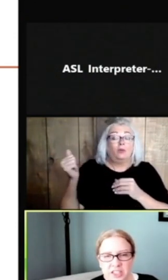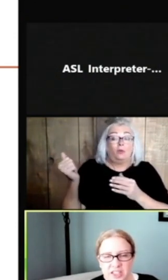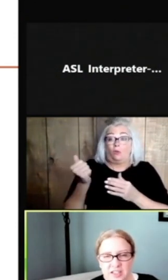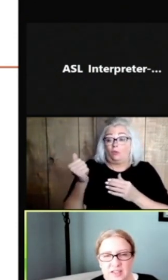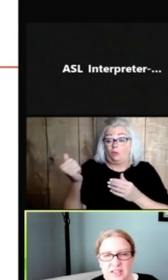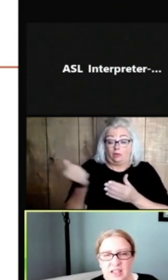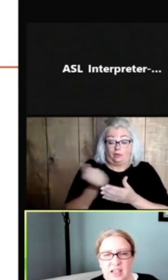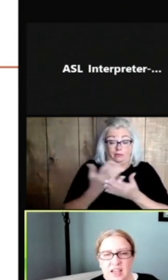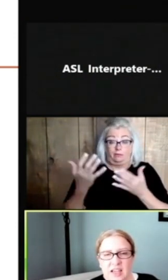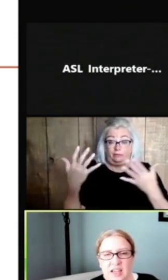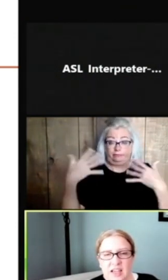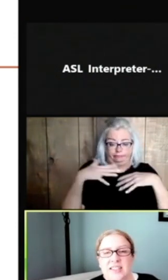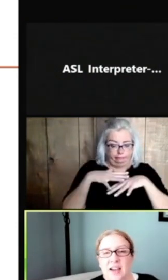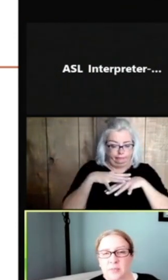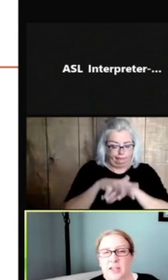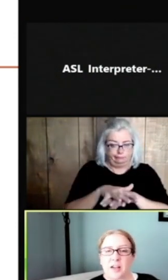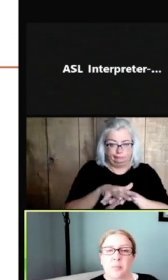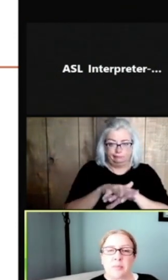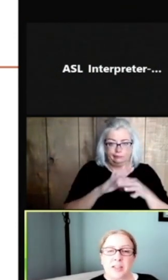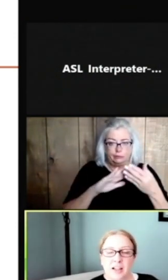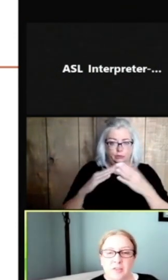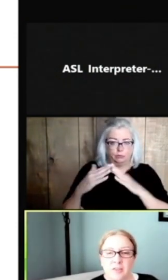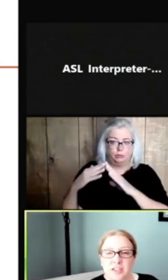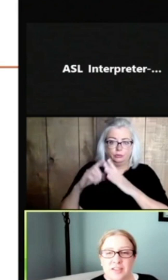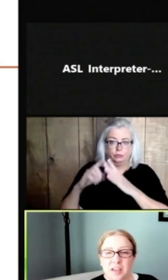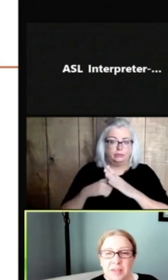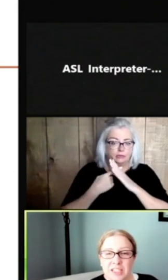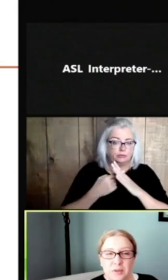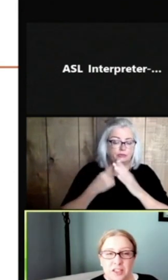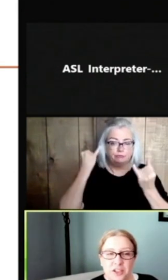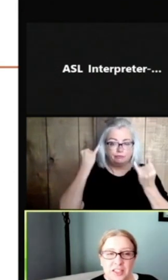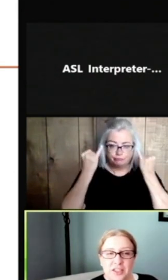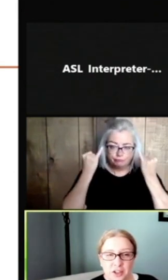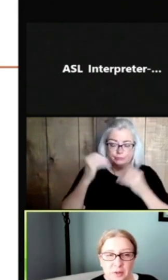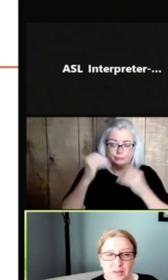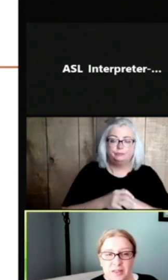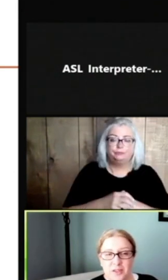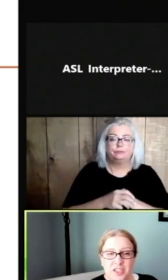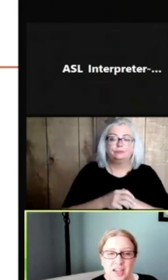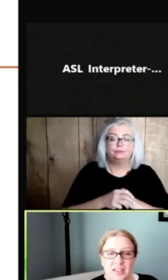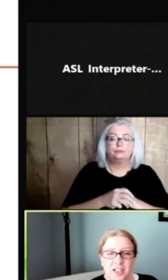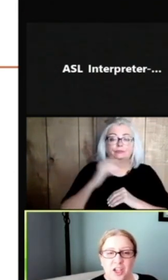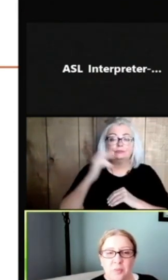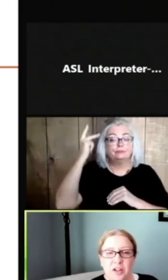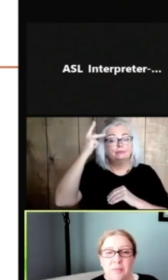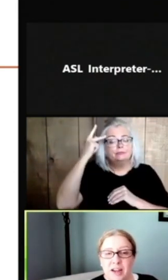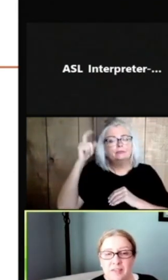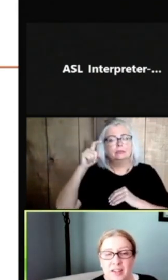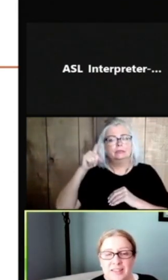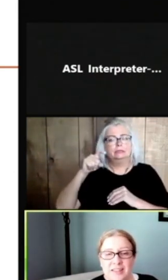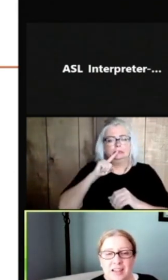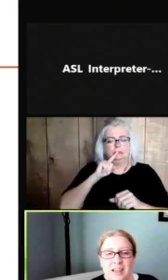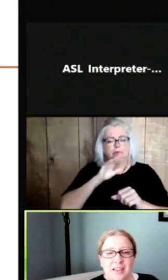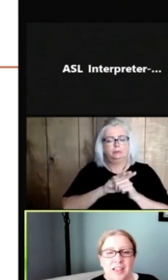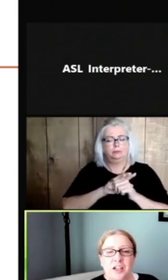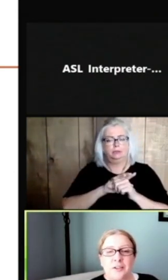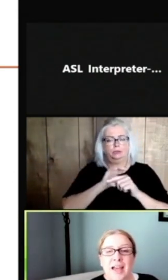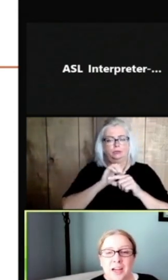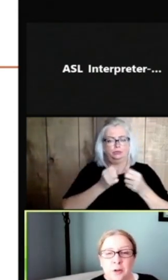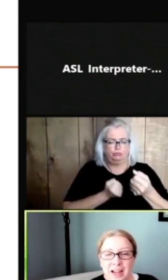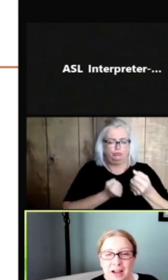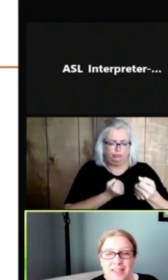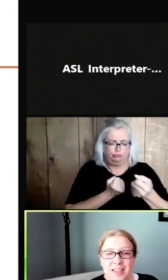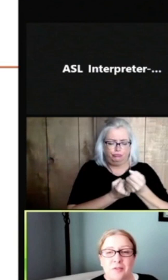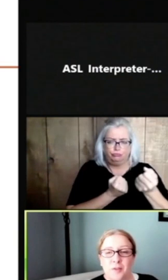community initiatives, and as government and public health officials commit to ensuring durable social change and community benefits that